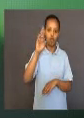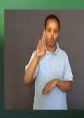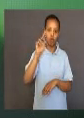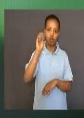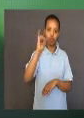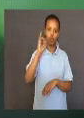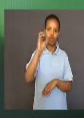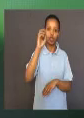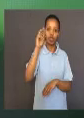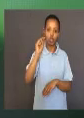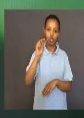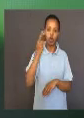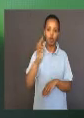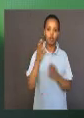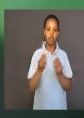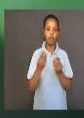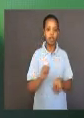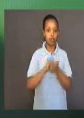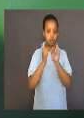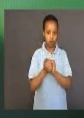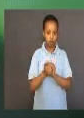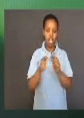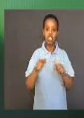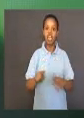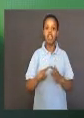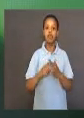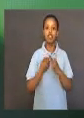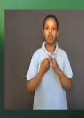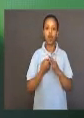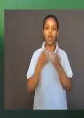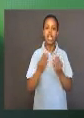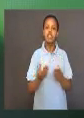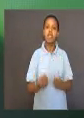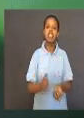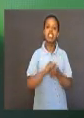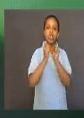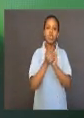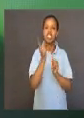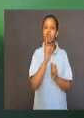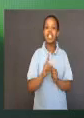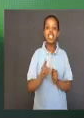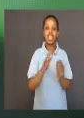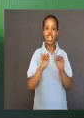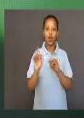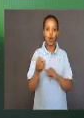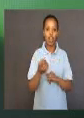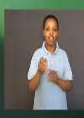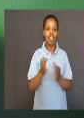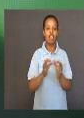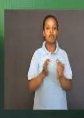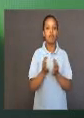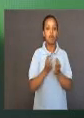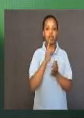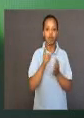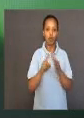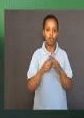Today, we will begin by defining what evolution is, and then